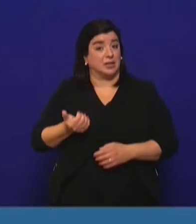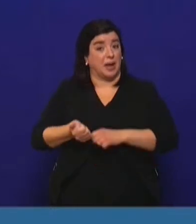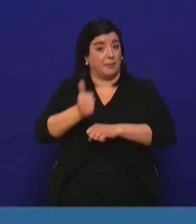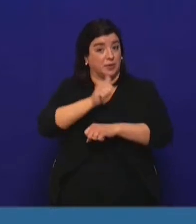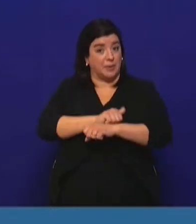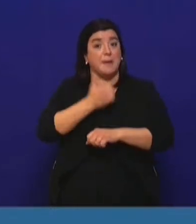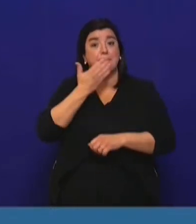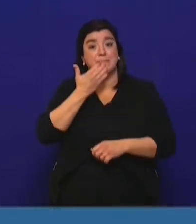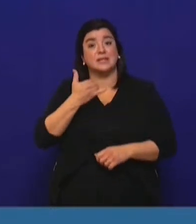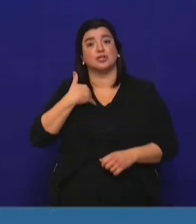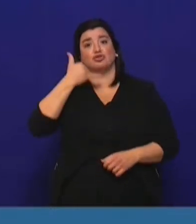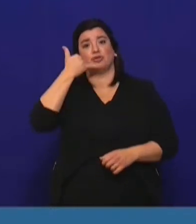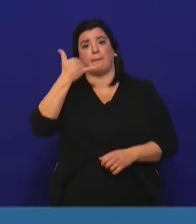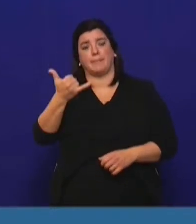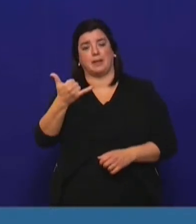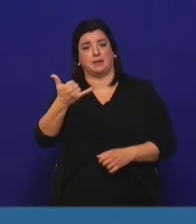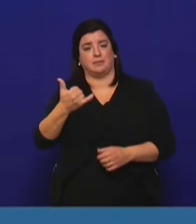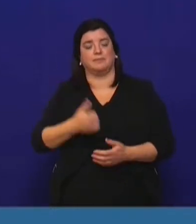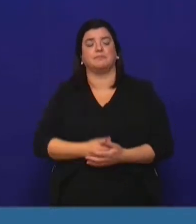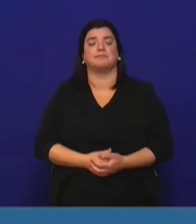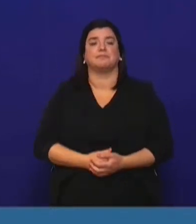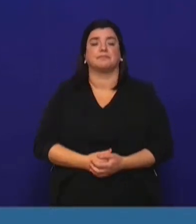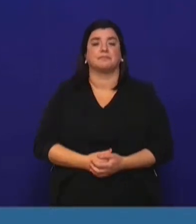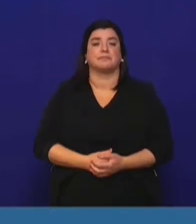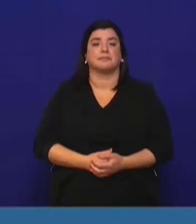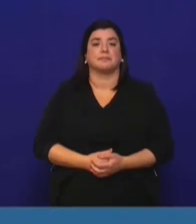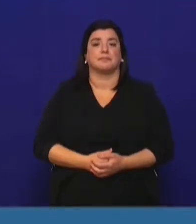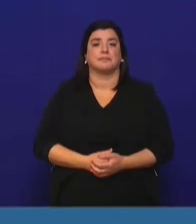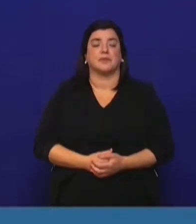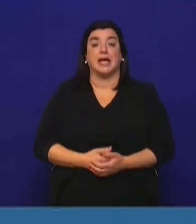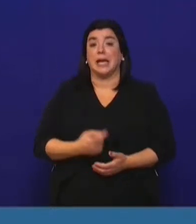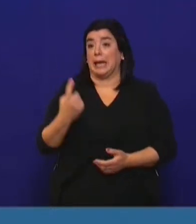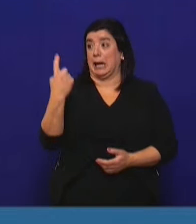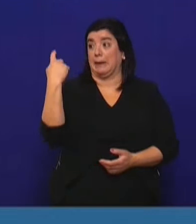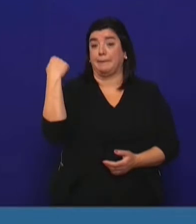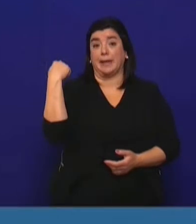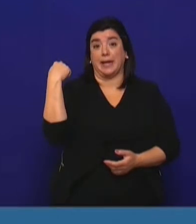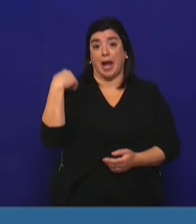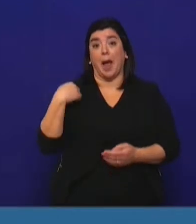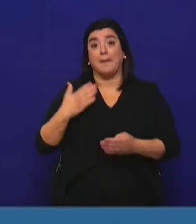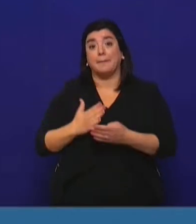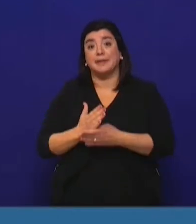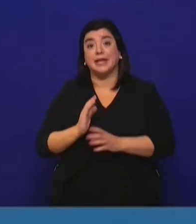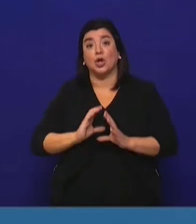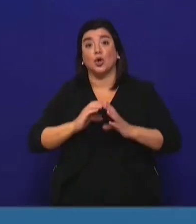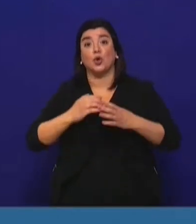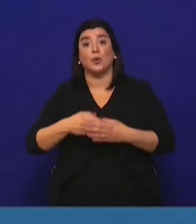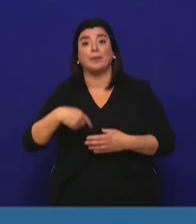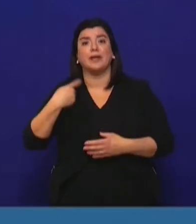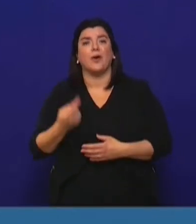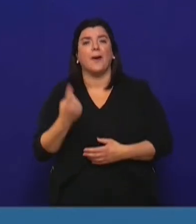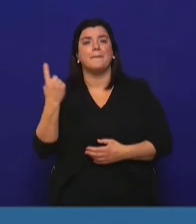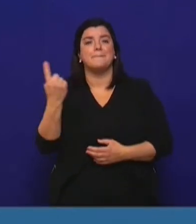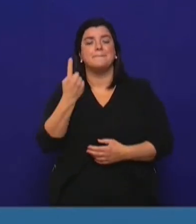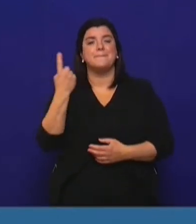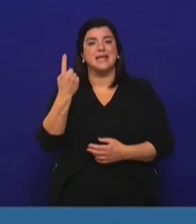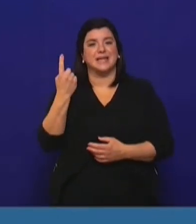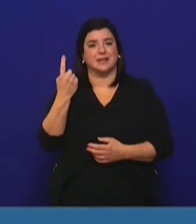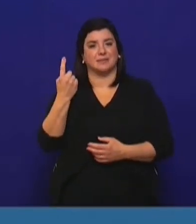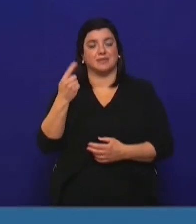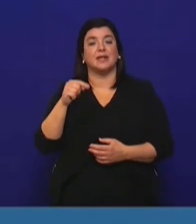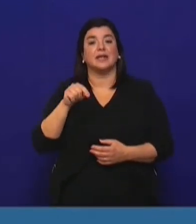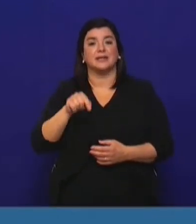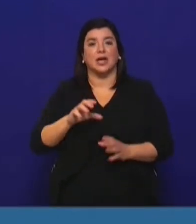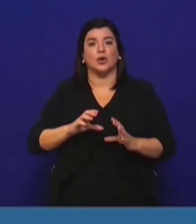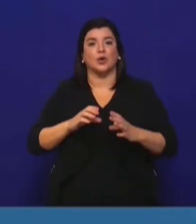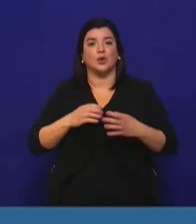jogħġobkom ċemplulna. U anka mill-bieraħ bdejna dak il-grupp ieħor li qiegħed f'dan il-cohort li qegħdin inlaqmu bħalissa